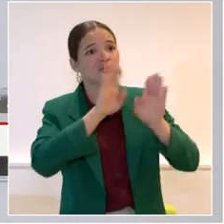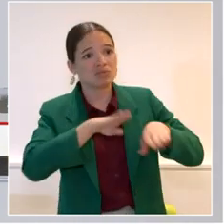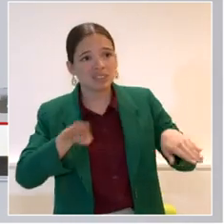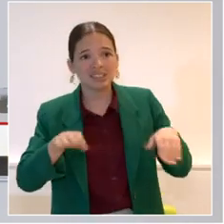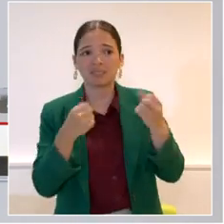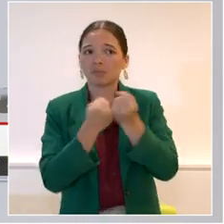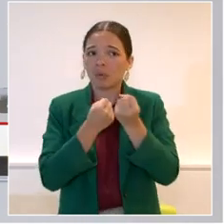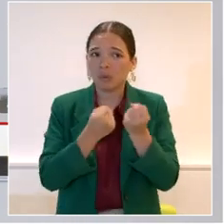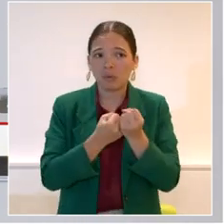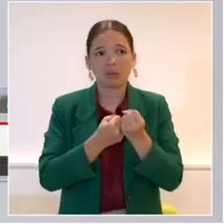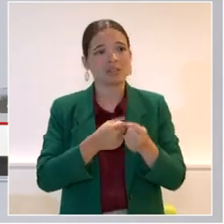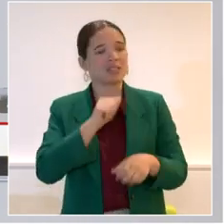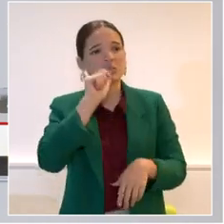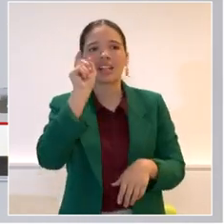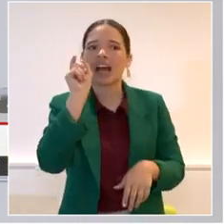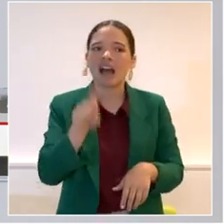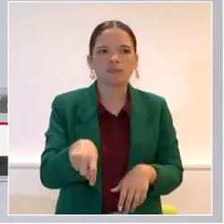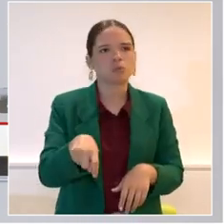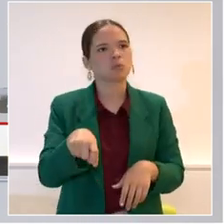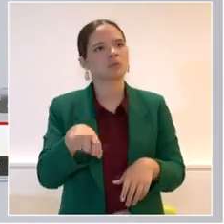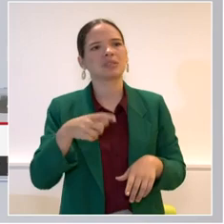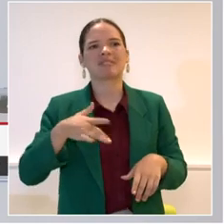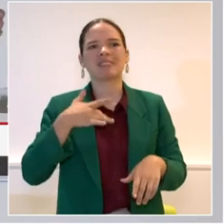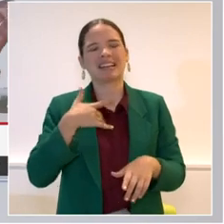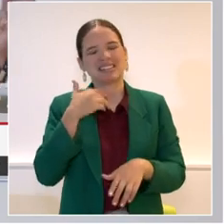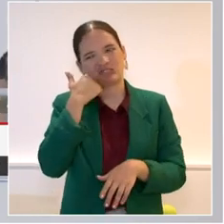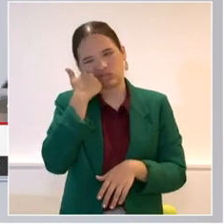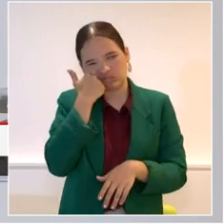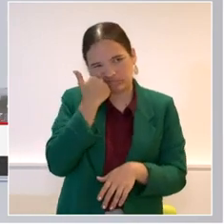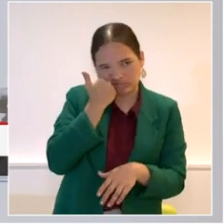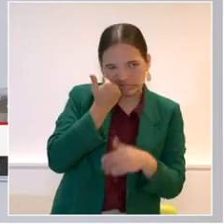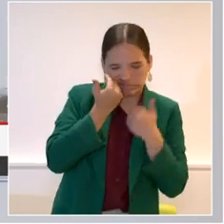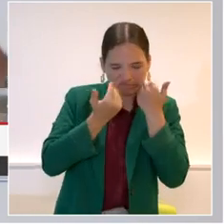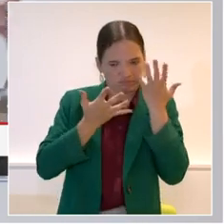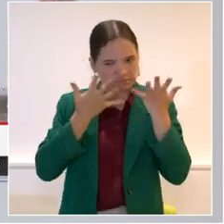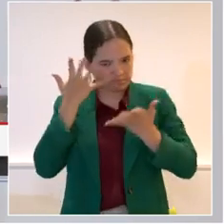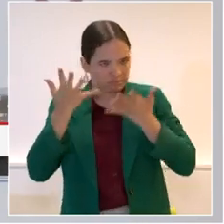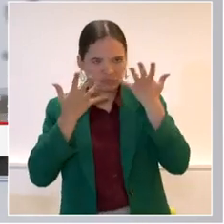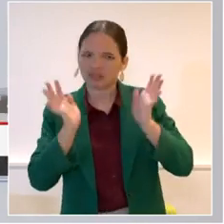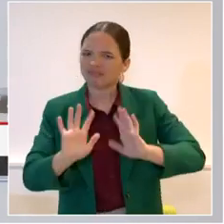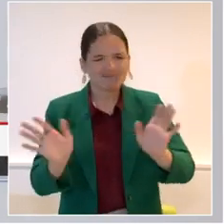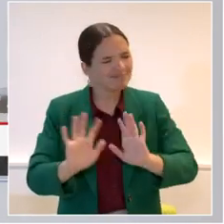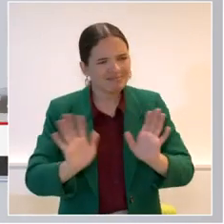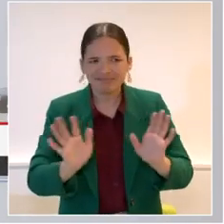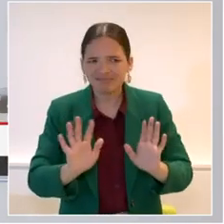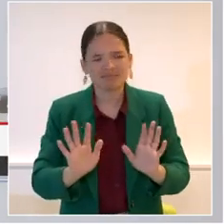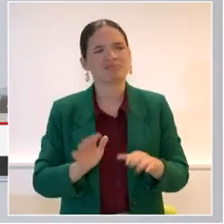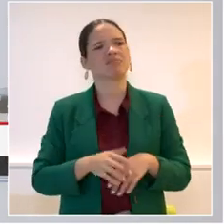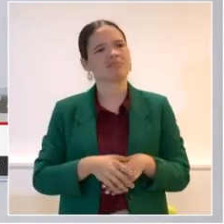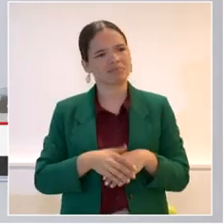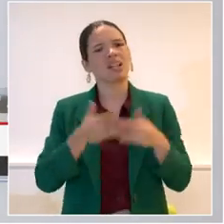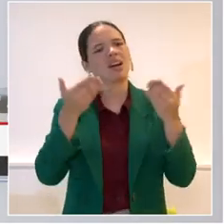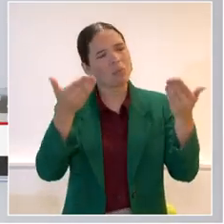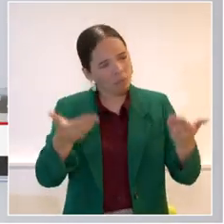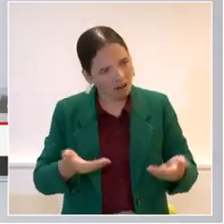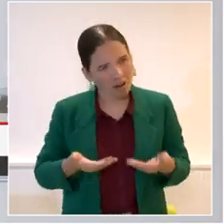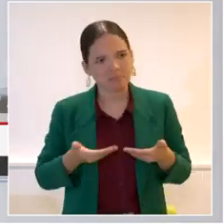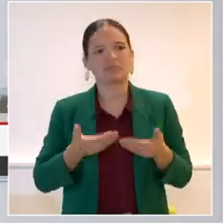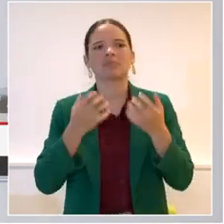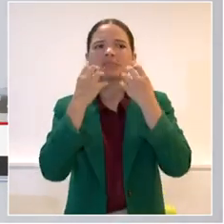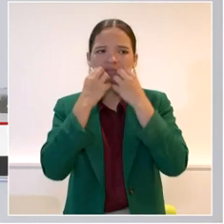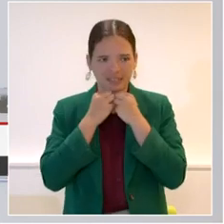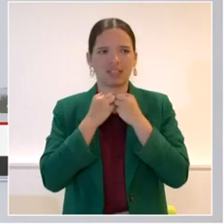sense of shame, and it helps when they experience a welcome and a caring when they come here.